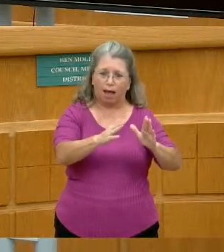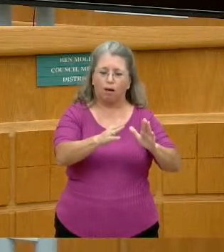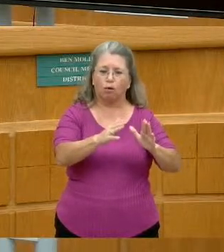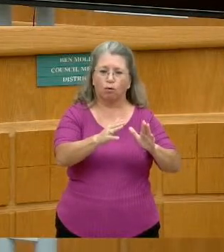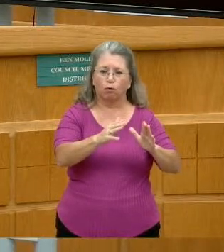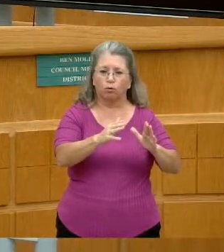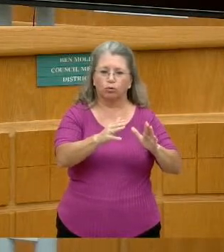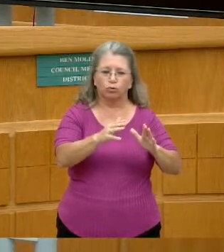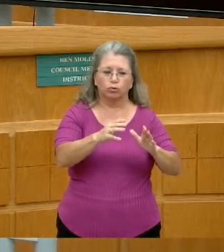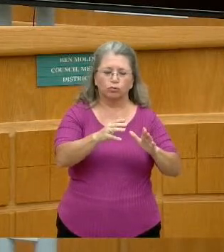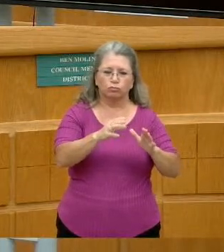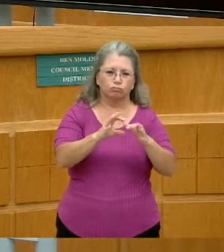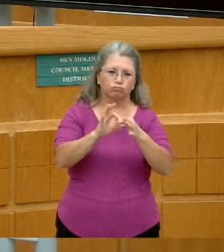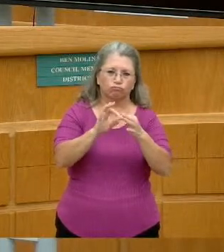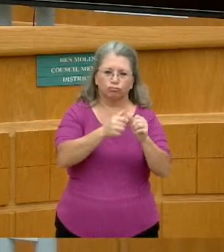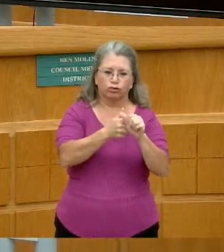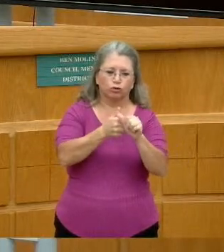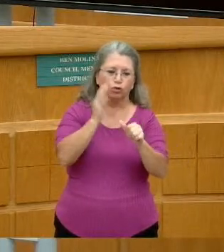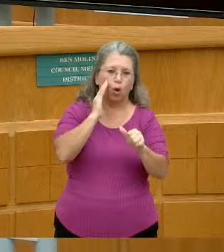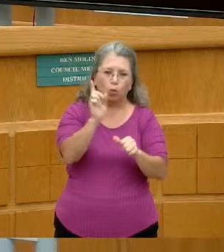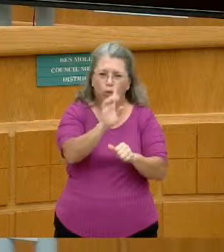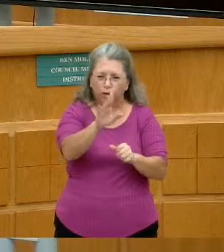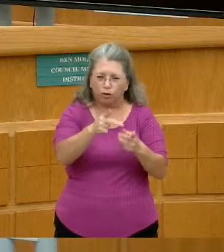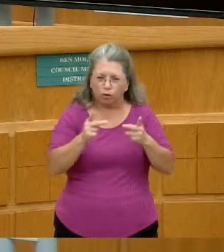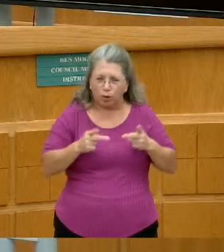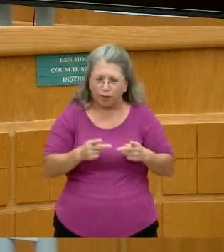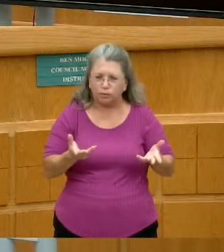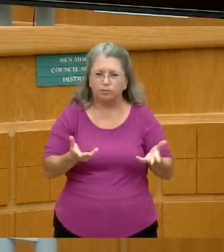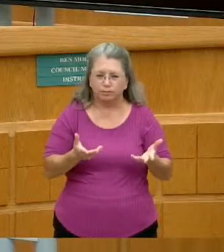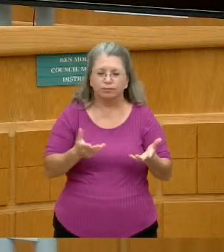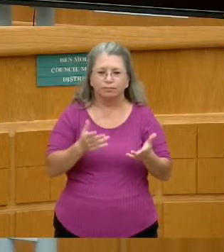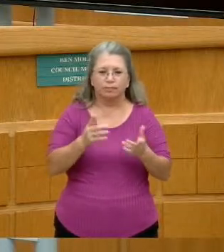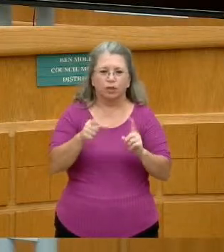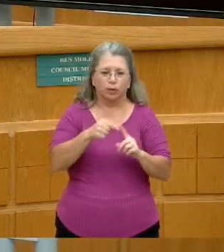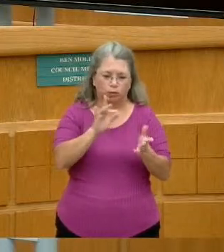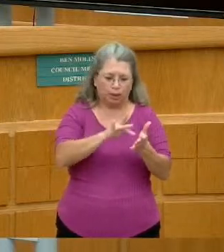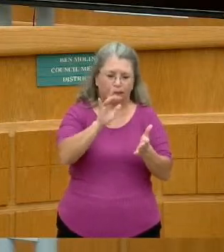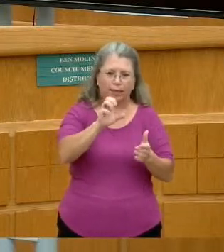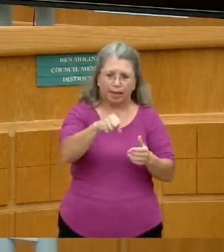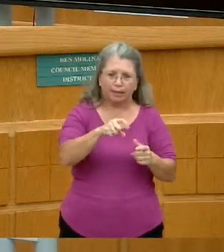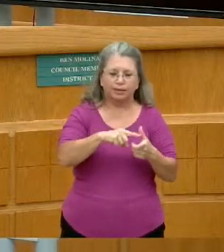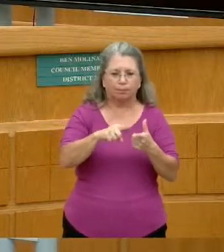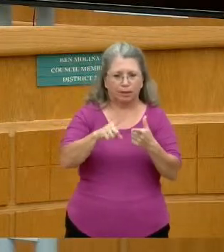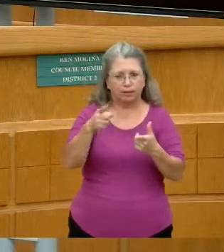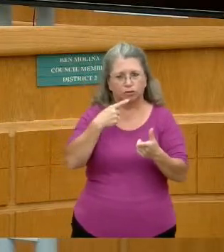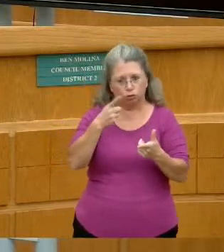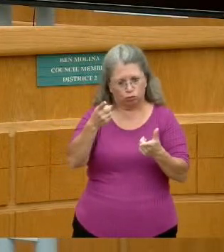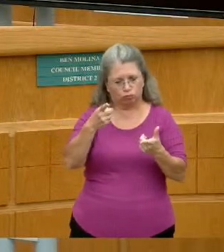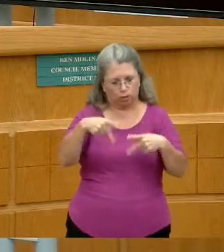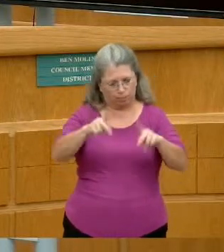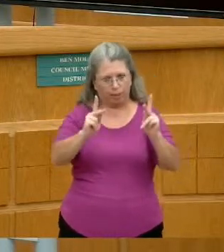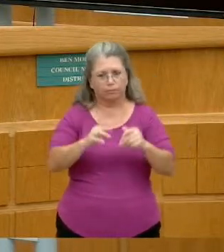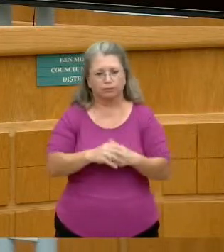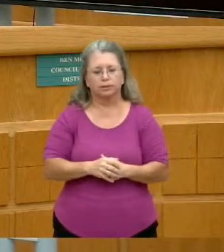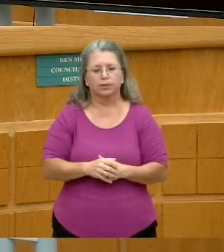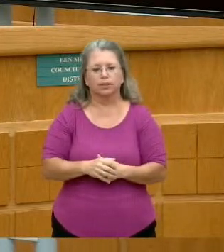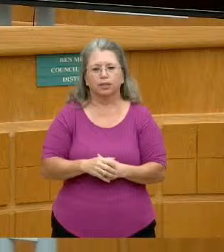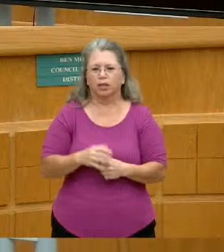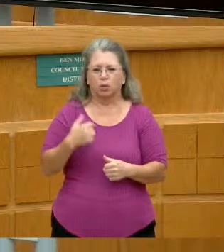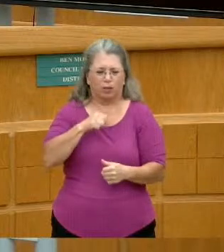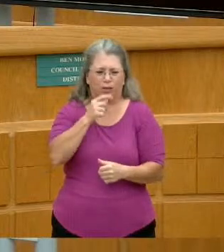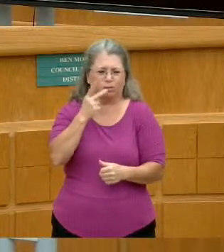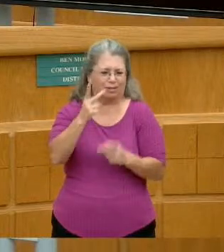If you're being tracked, it's because you opted into it. The data that we see doesn't have anybody's names or addresses on it.